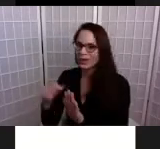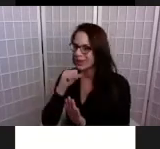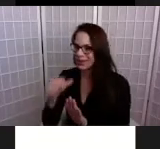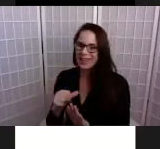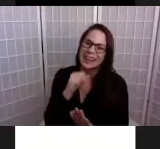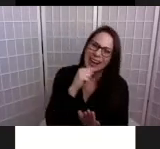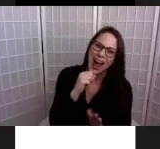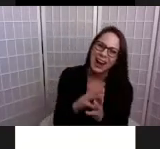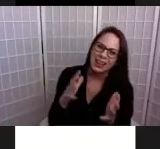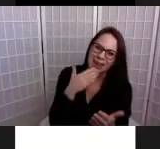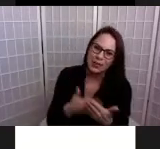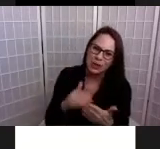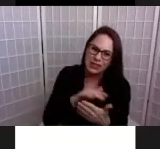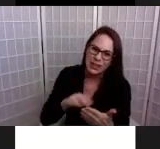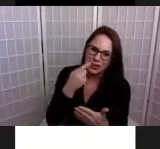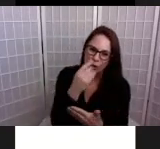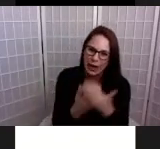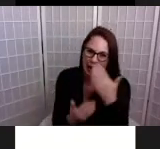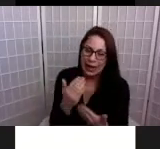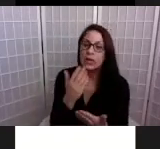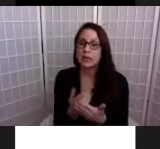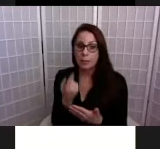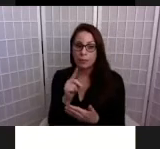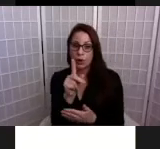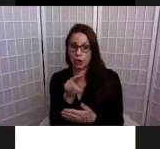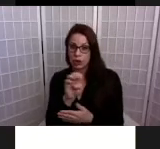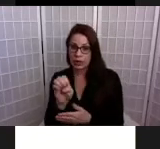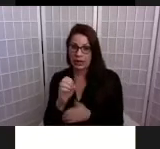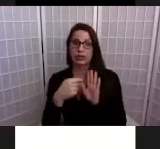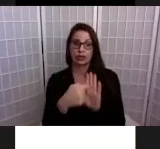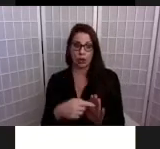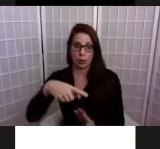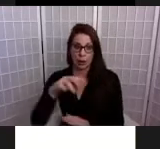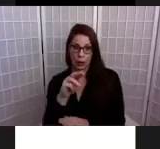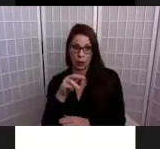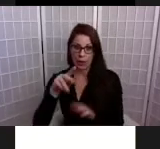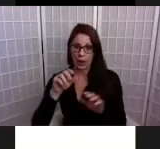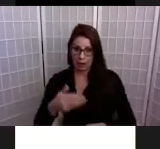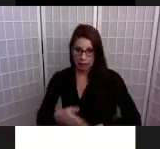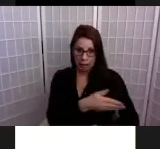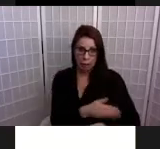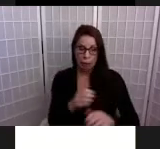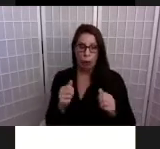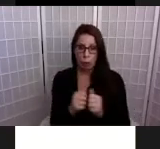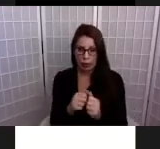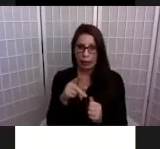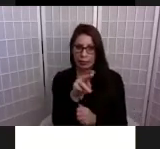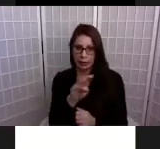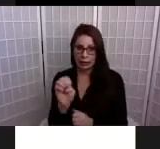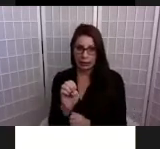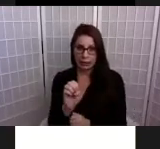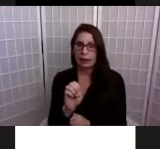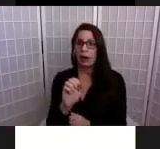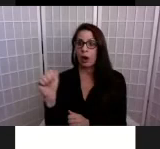studies in the knee that show that PRP can help with knee arthritis in terms of symptom control. It doesn't put cartilage back